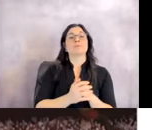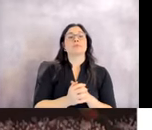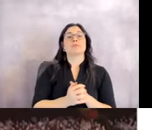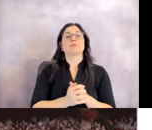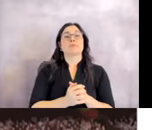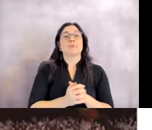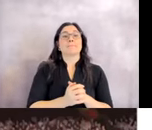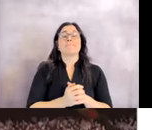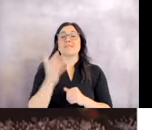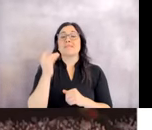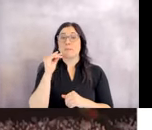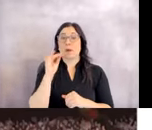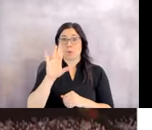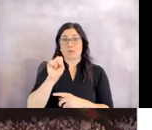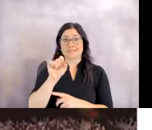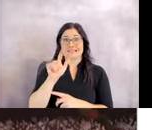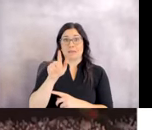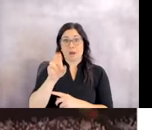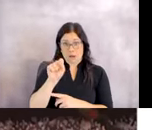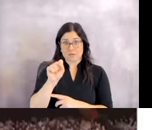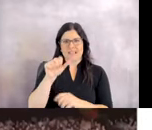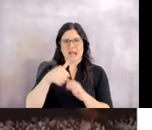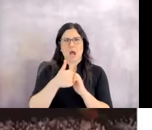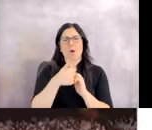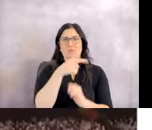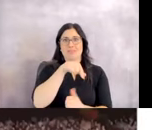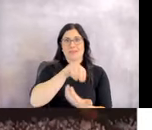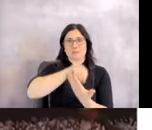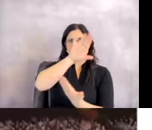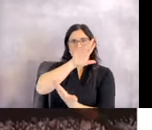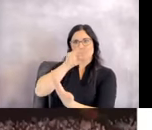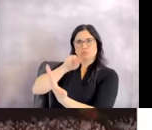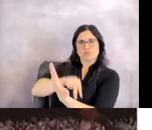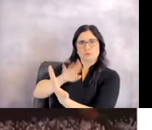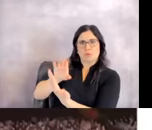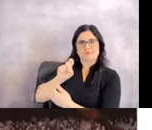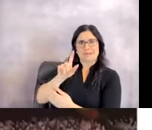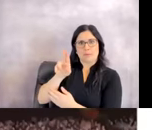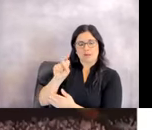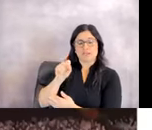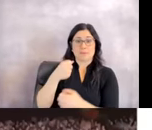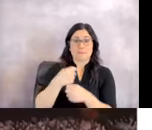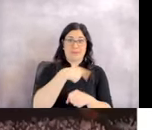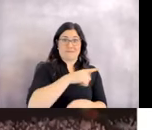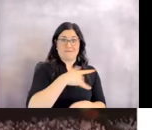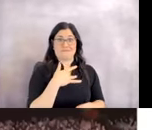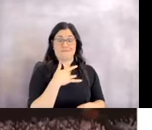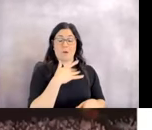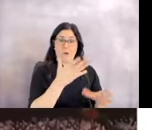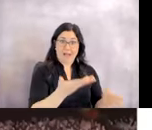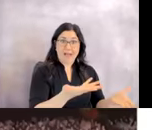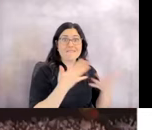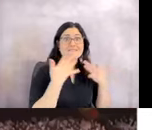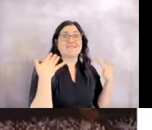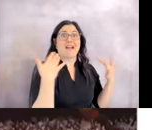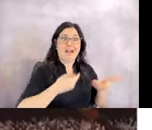And think about how your syllabus reads from the perspective of the student. Does it make them feel welcome? Does it make them feel